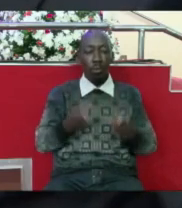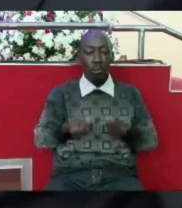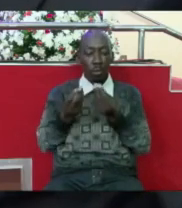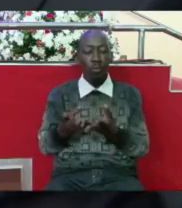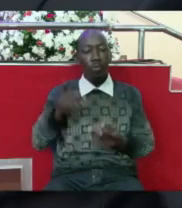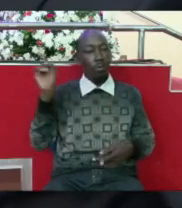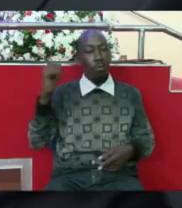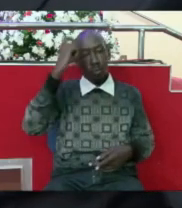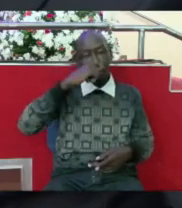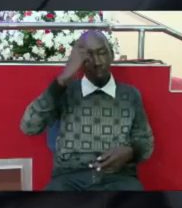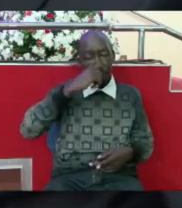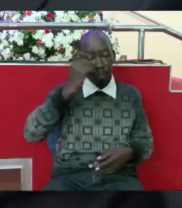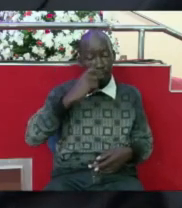wisdom.